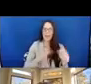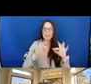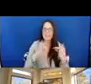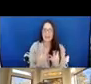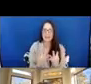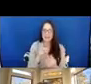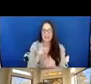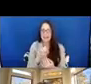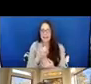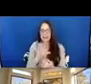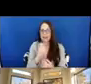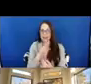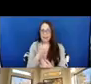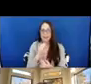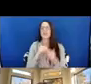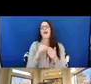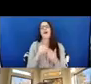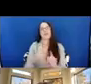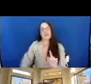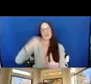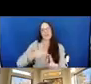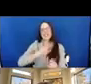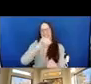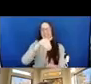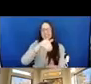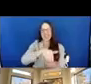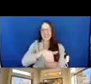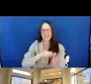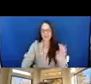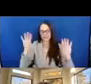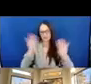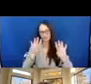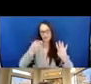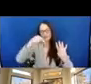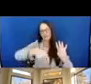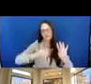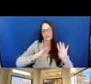often really the center, um, of our family. Next slide, Eva.